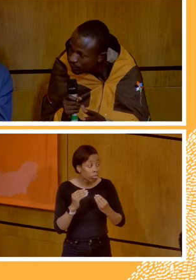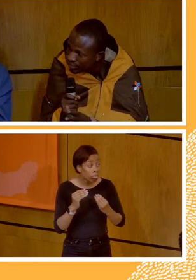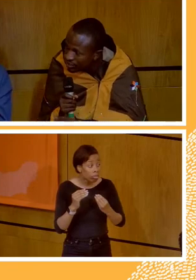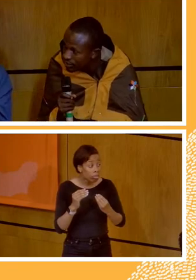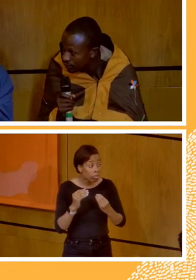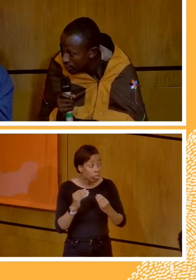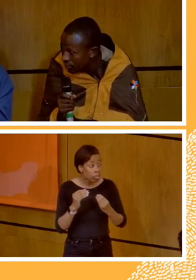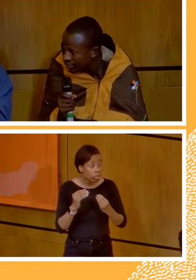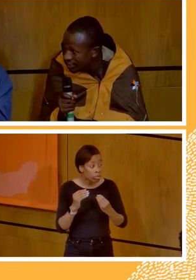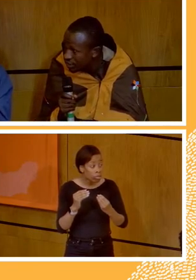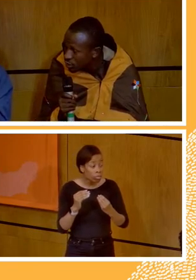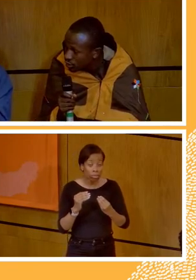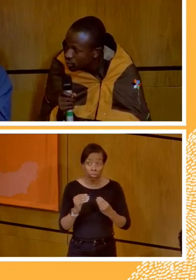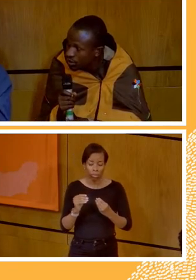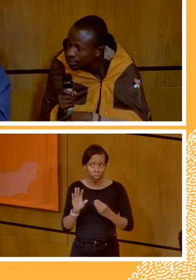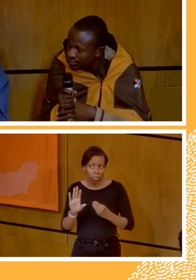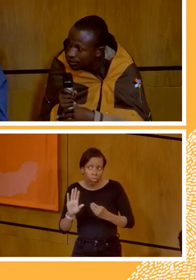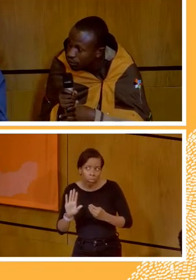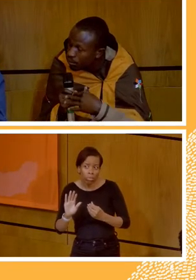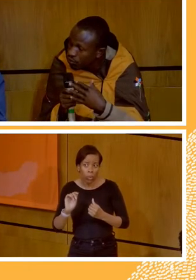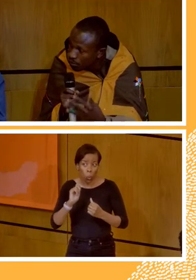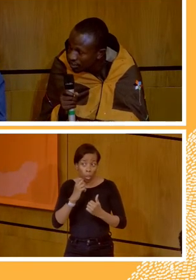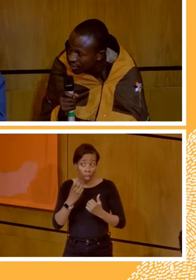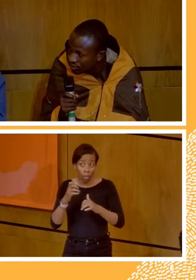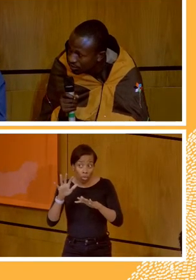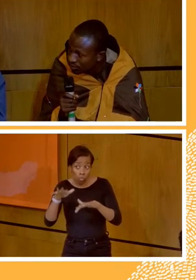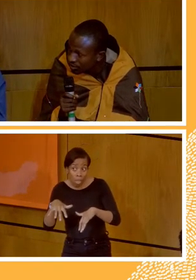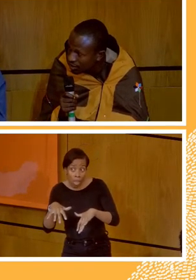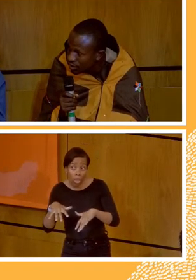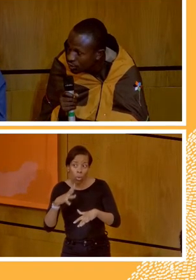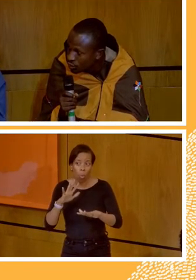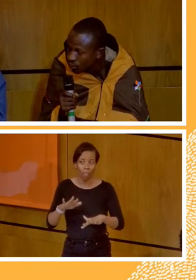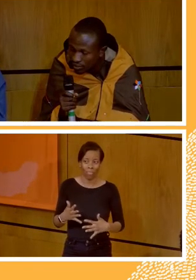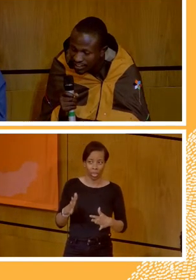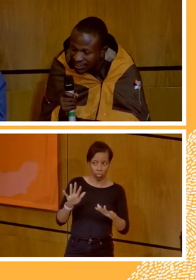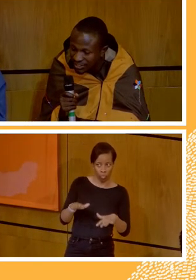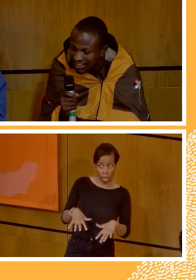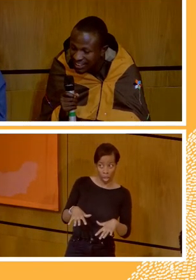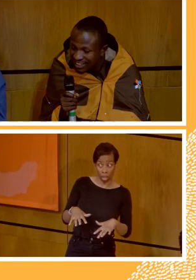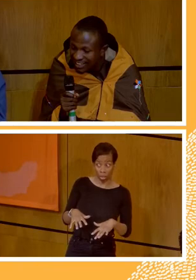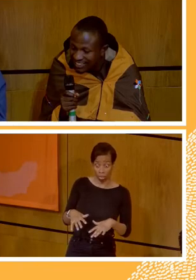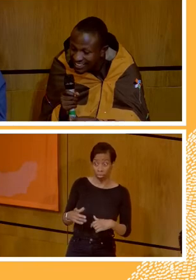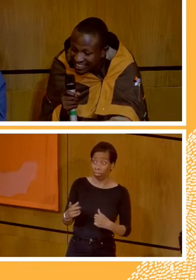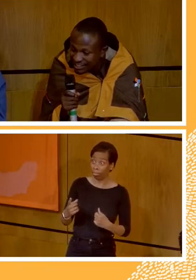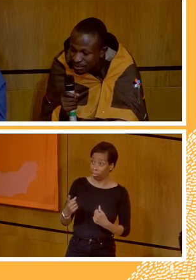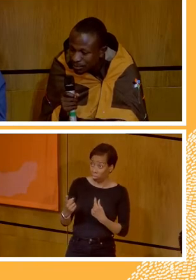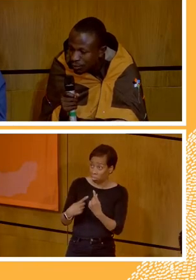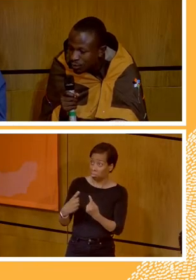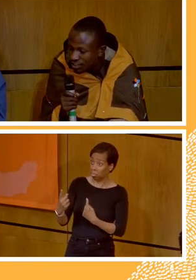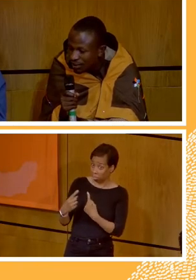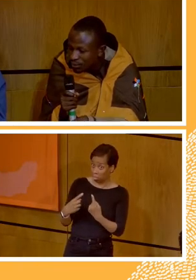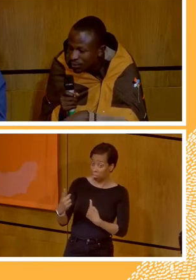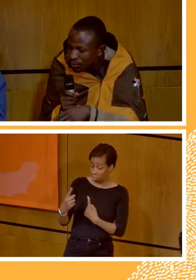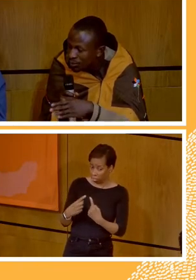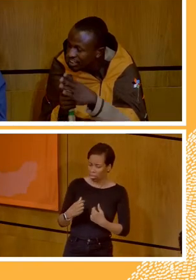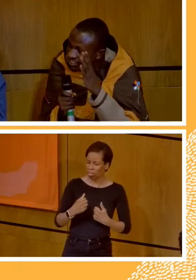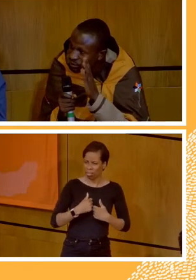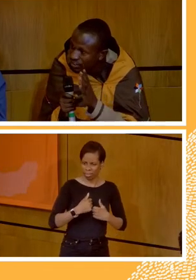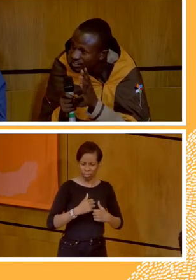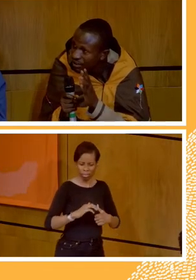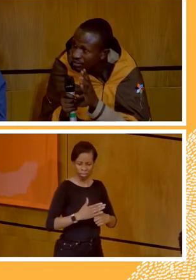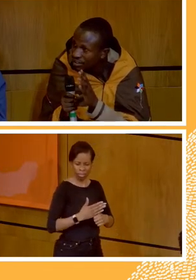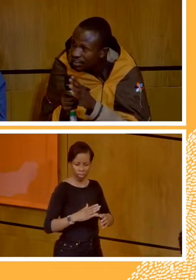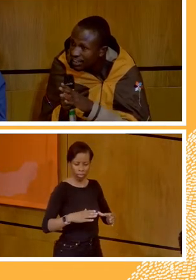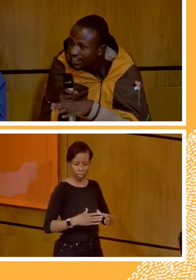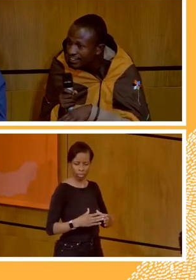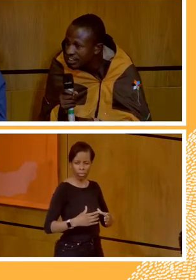or it will not rain. So it's a form of communication. So the indigenous people knows how to listen